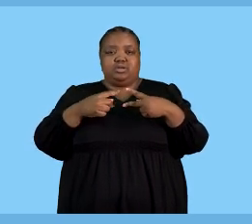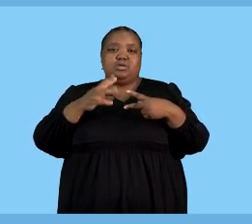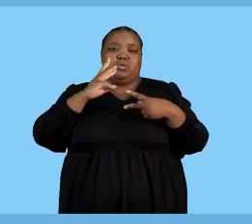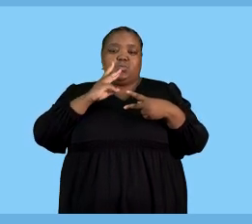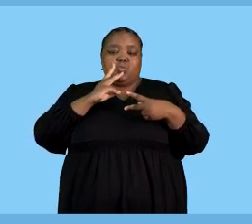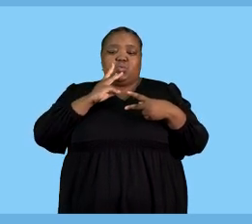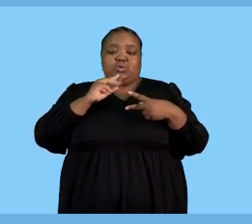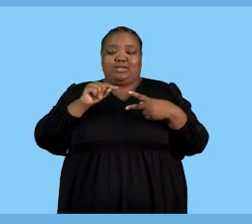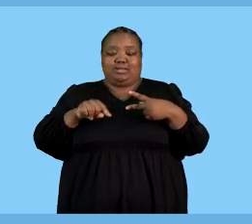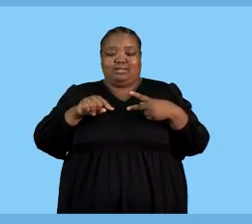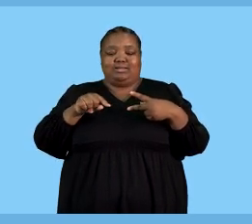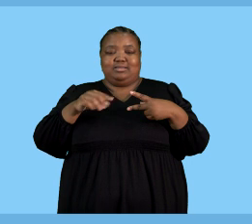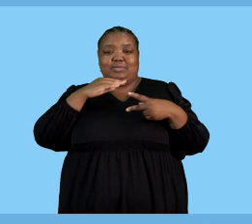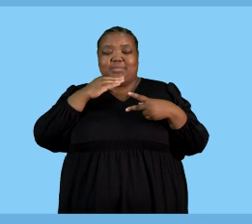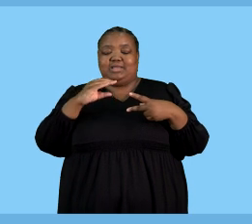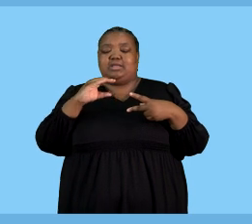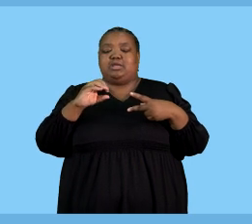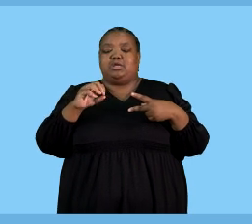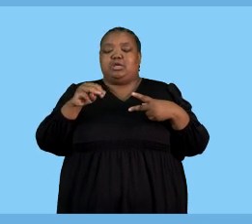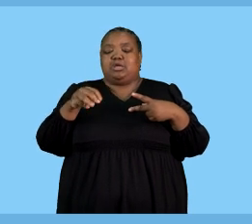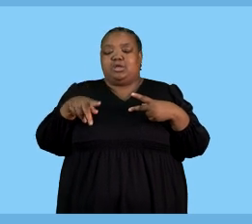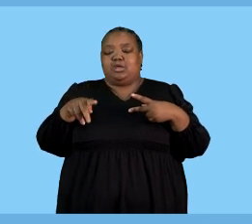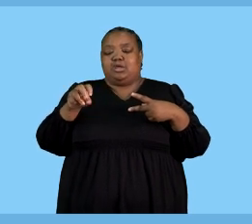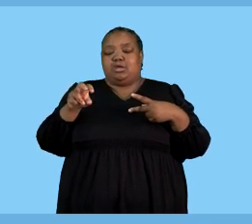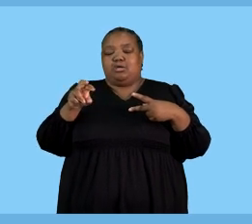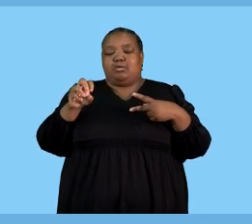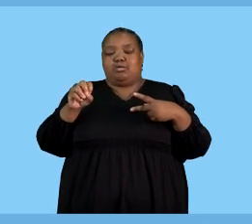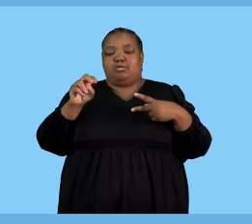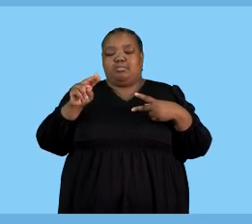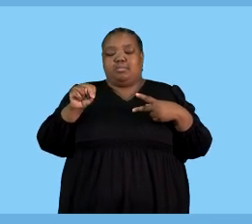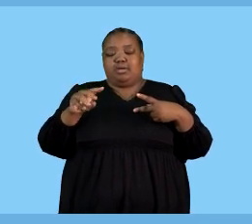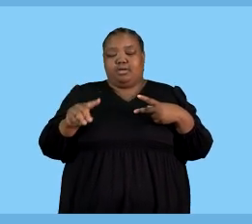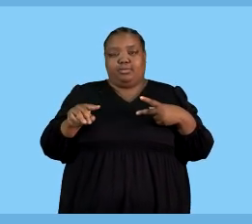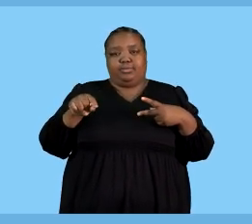water is a compound. So therefore, this is our compound.